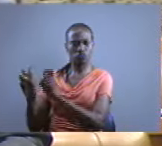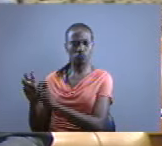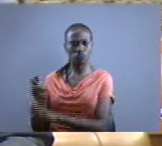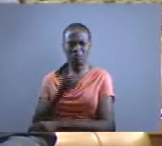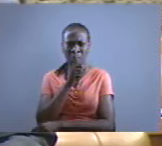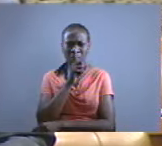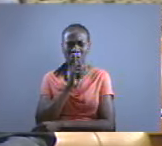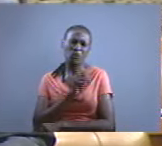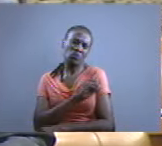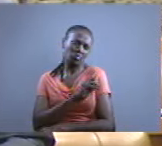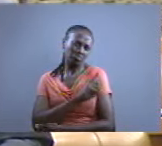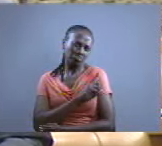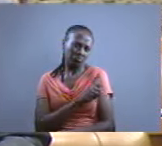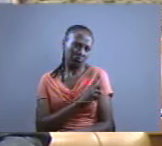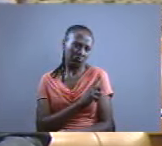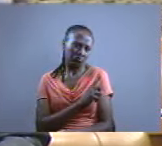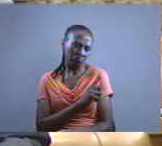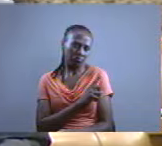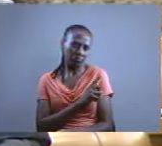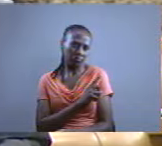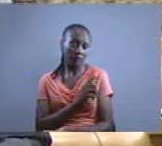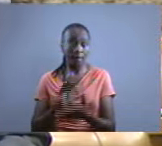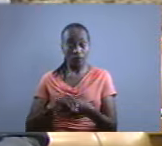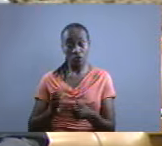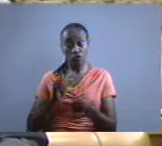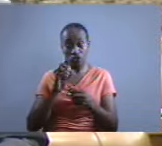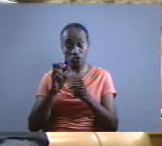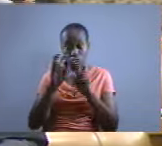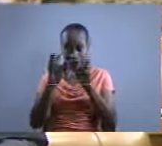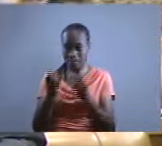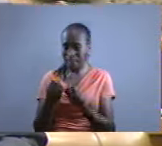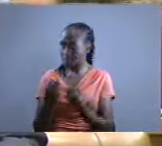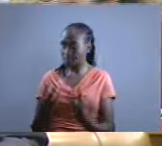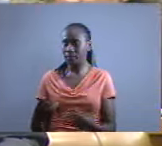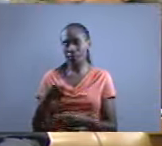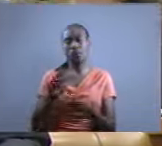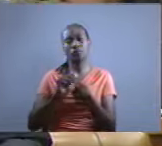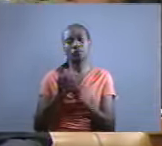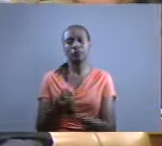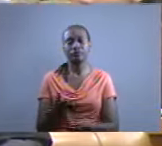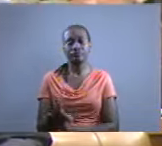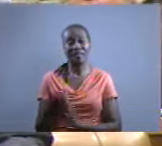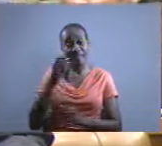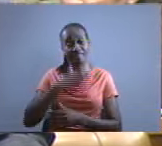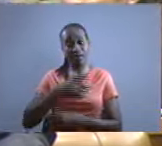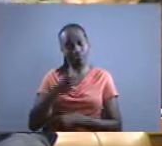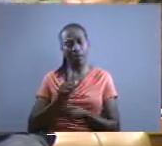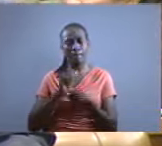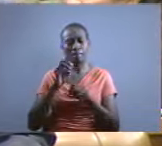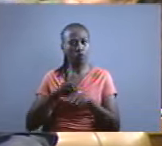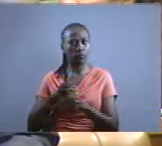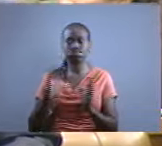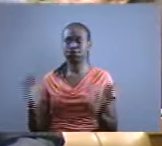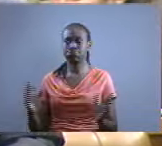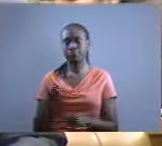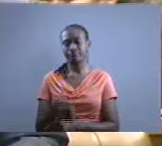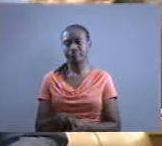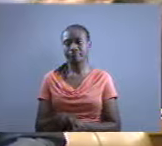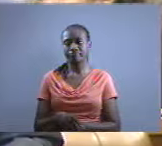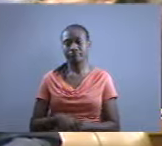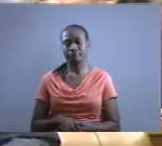doesn't extend into the sporting field. So I think this is problematic. The result is